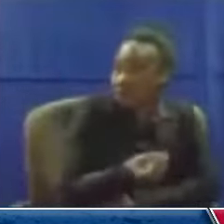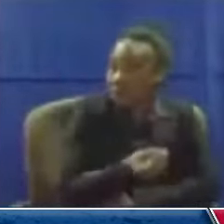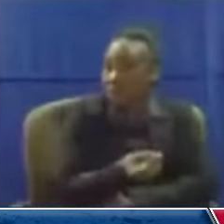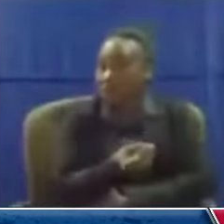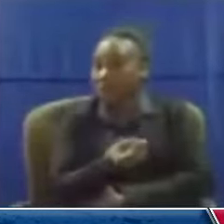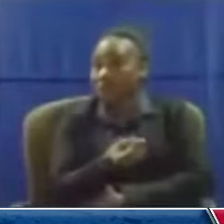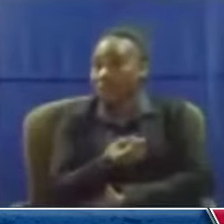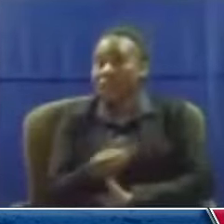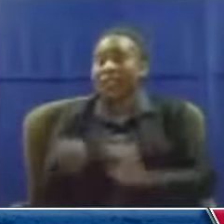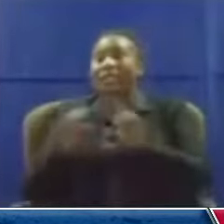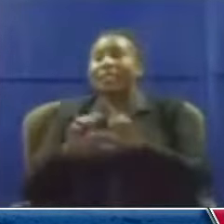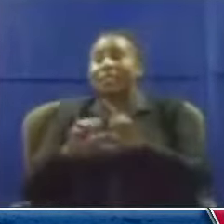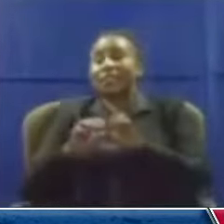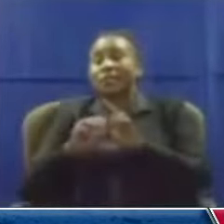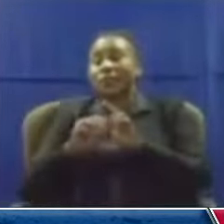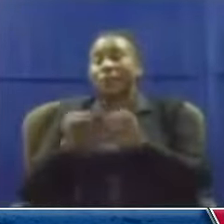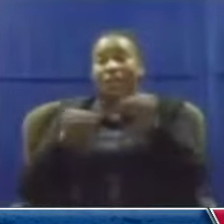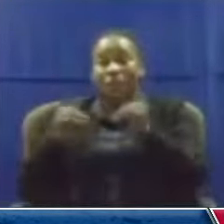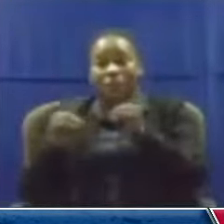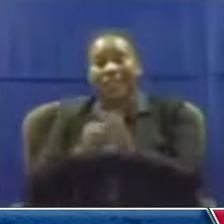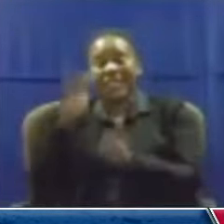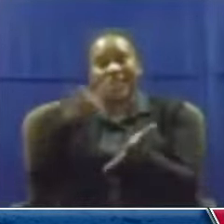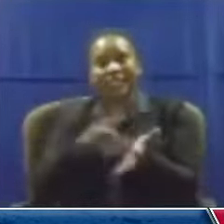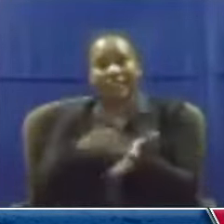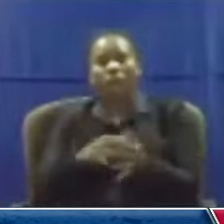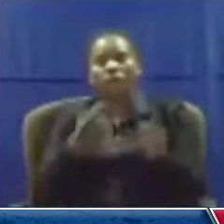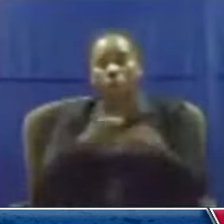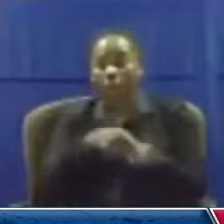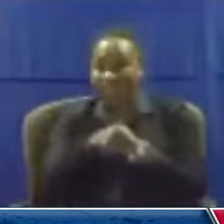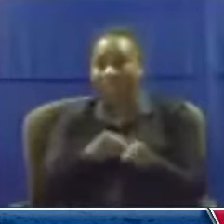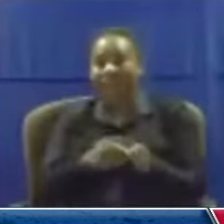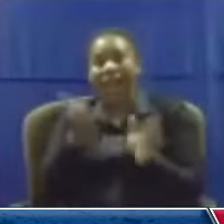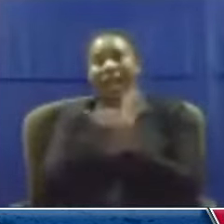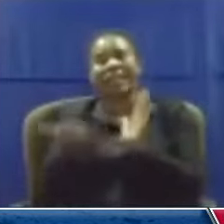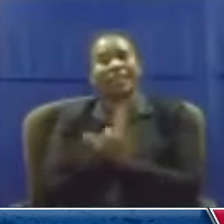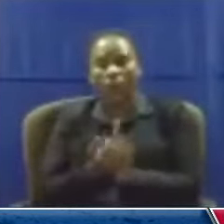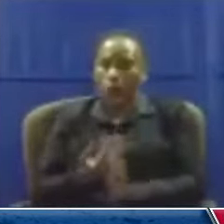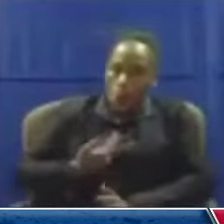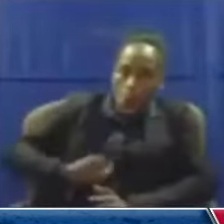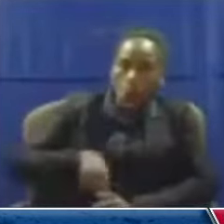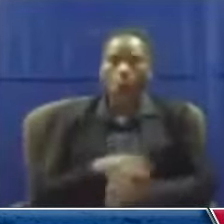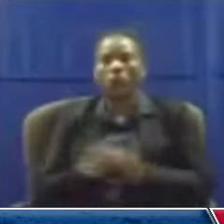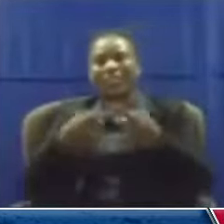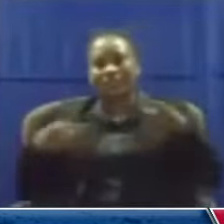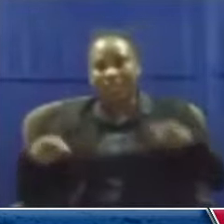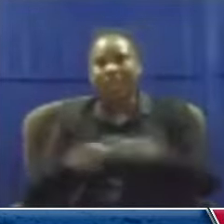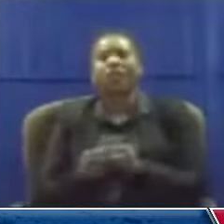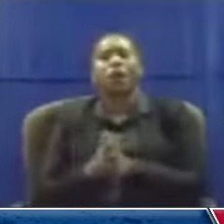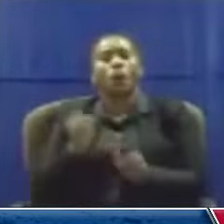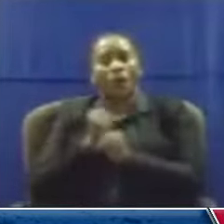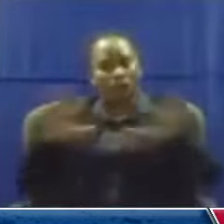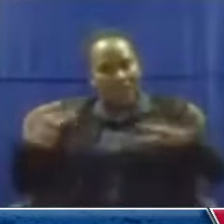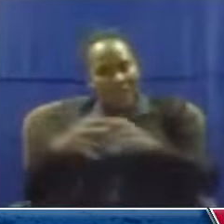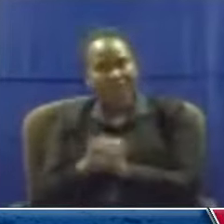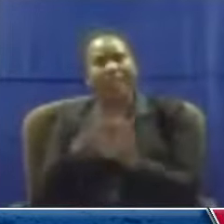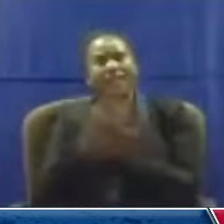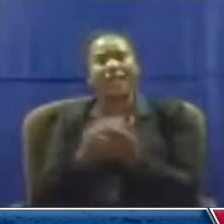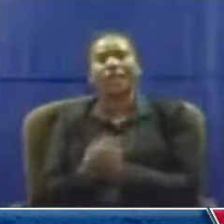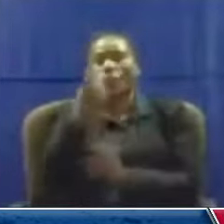management center as mandated by the Disaster Management Act, where all the various response services are brought together into